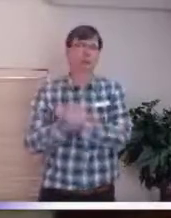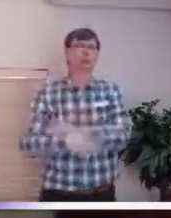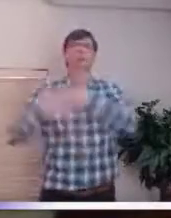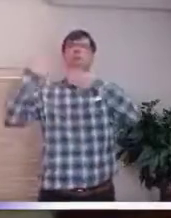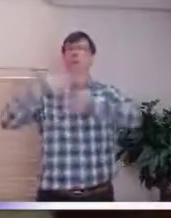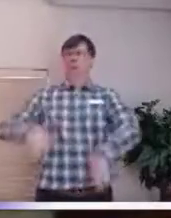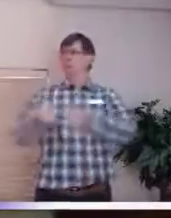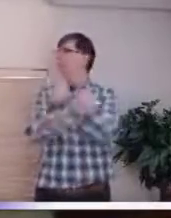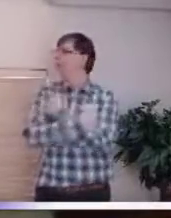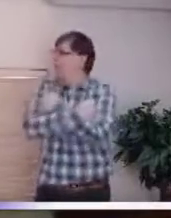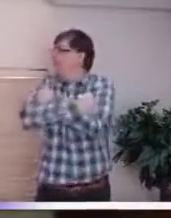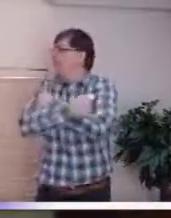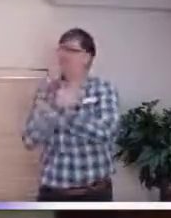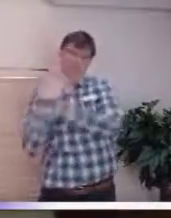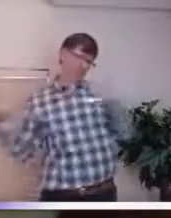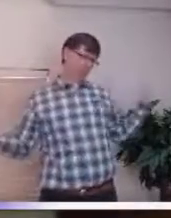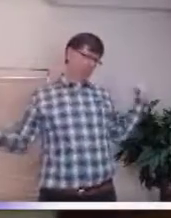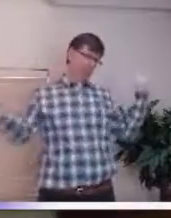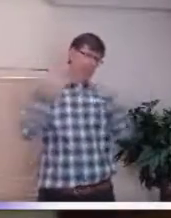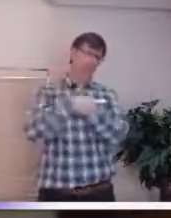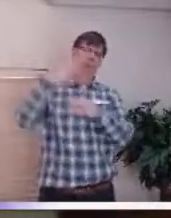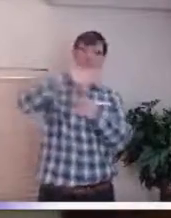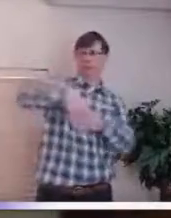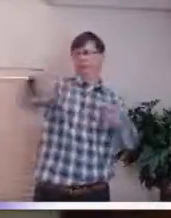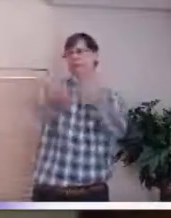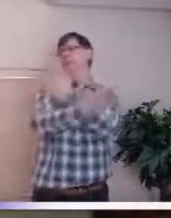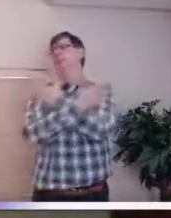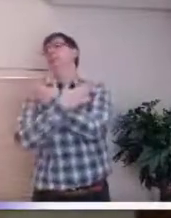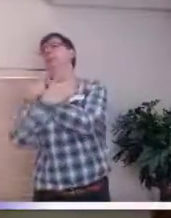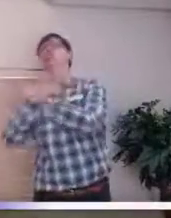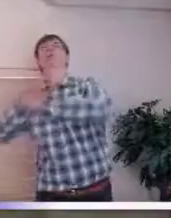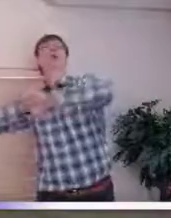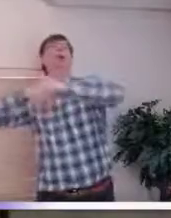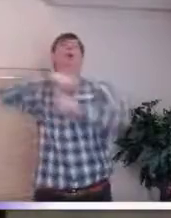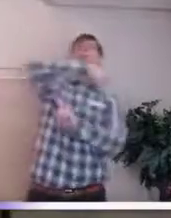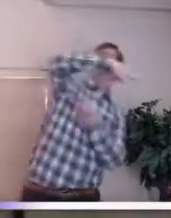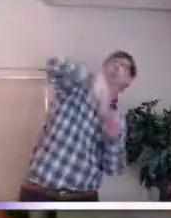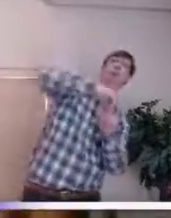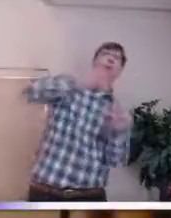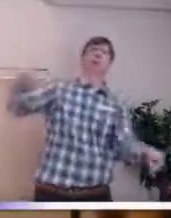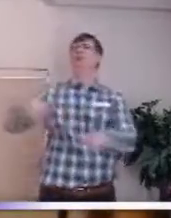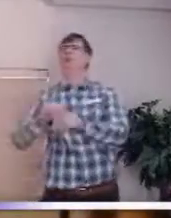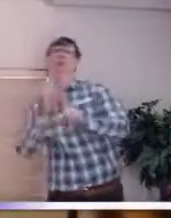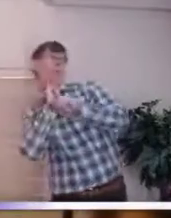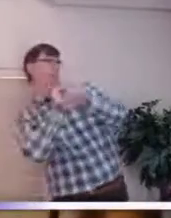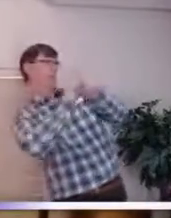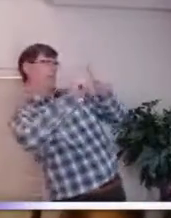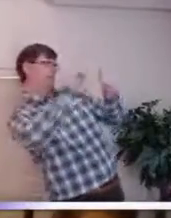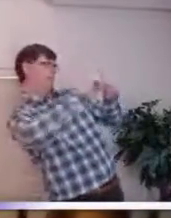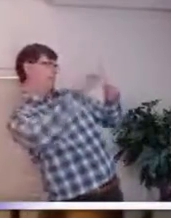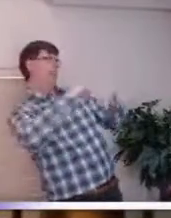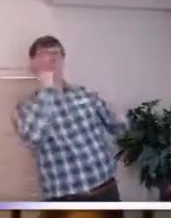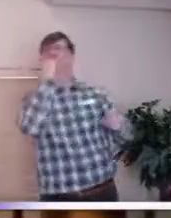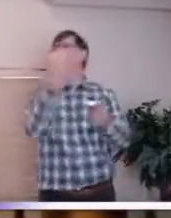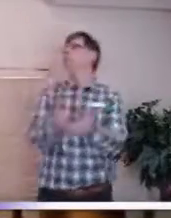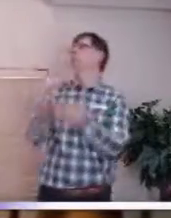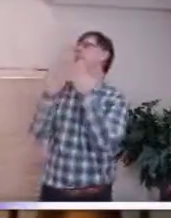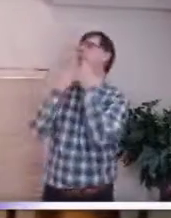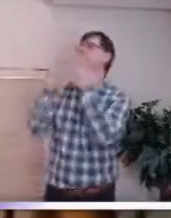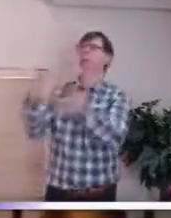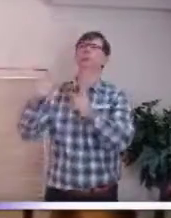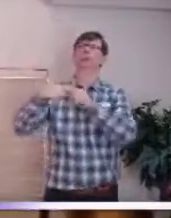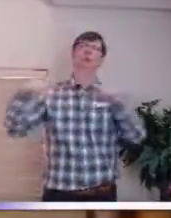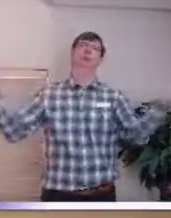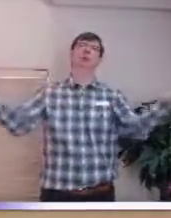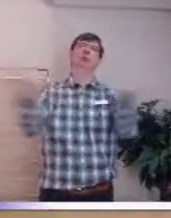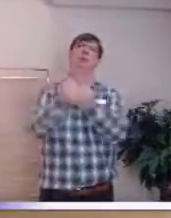cold. But I have a blanket of love around me, so it doesn't feel so bad. So I'm just so grateful to be with you all